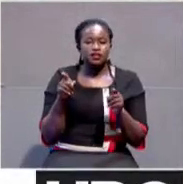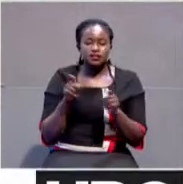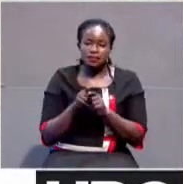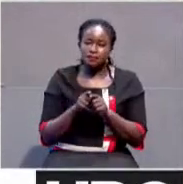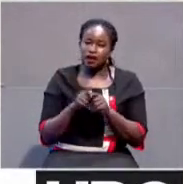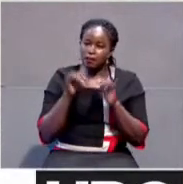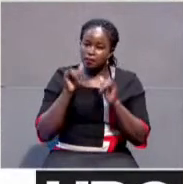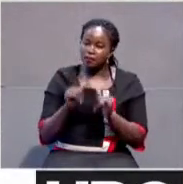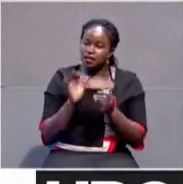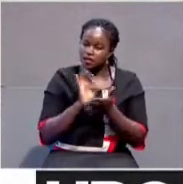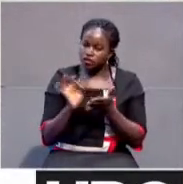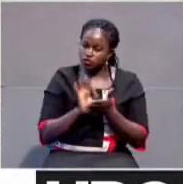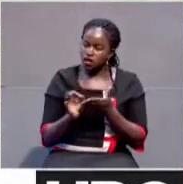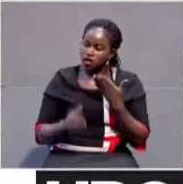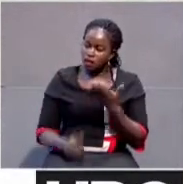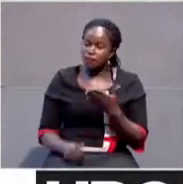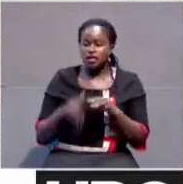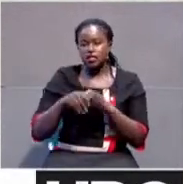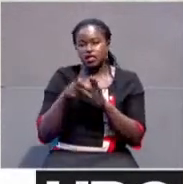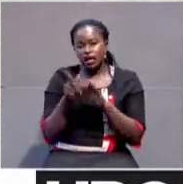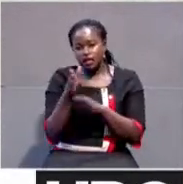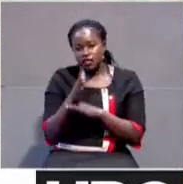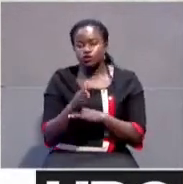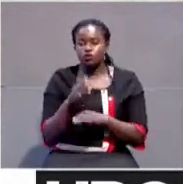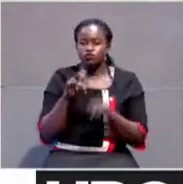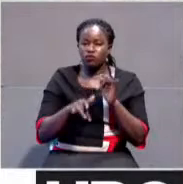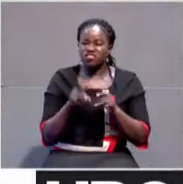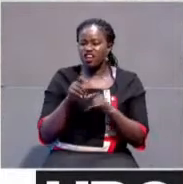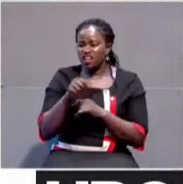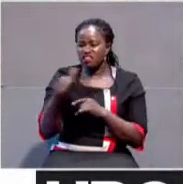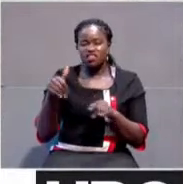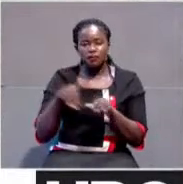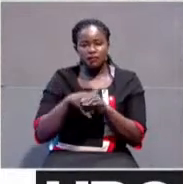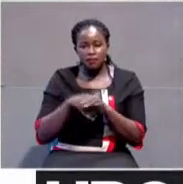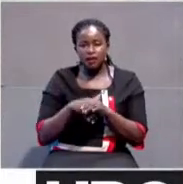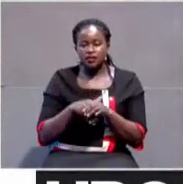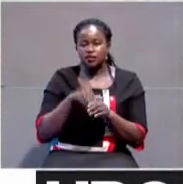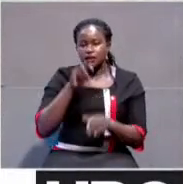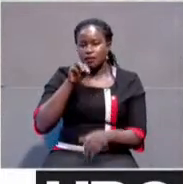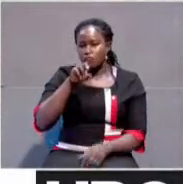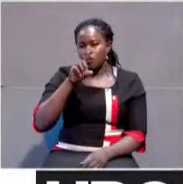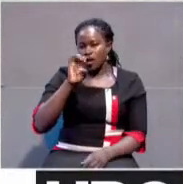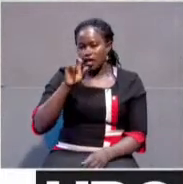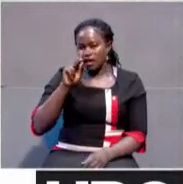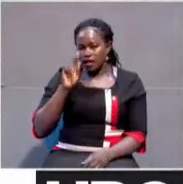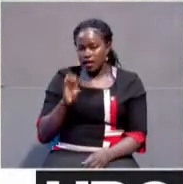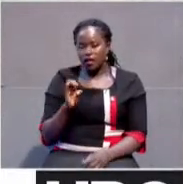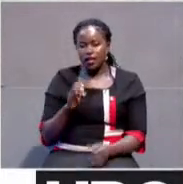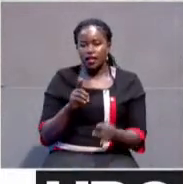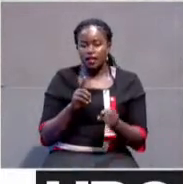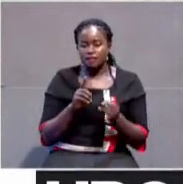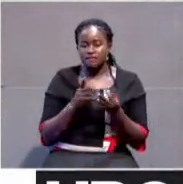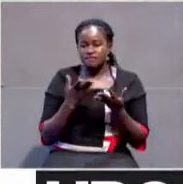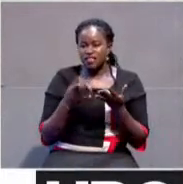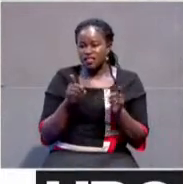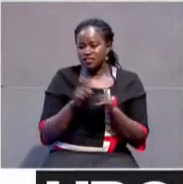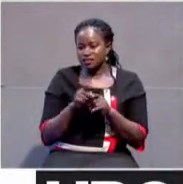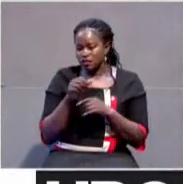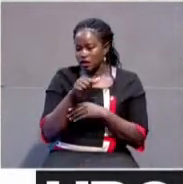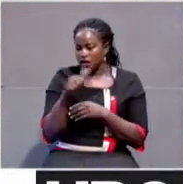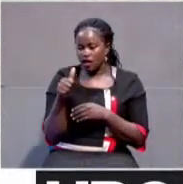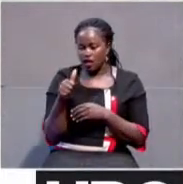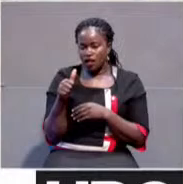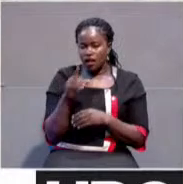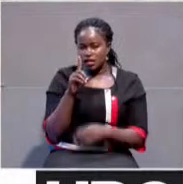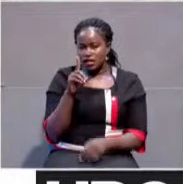the permanent secretary in the Katikiro's office. Other members are Judy Muleke, Pokino, and which Chiefwa